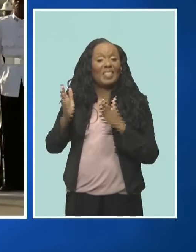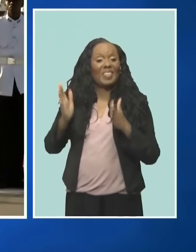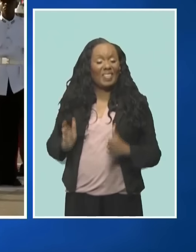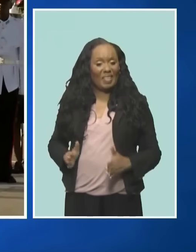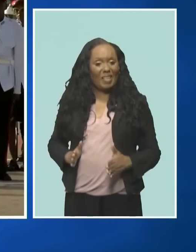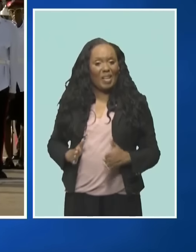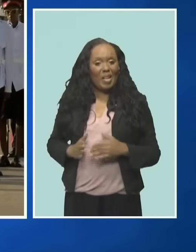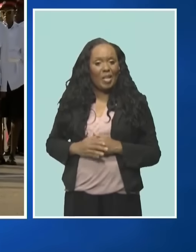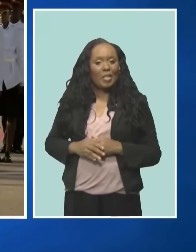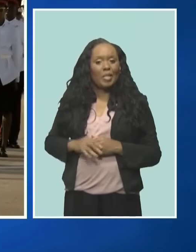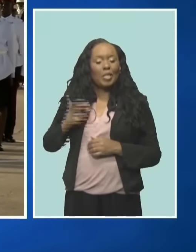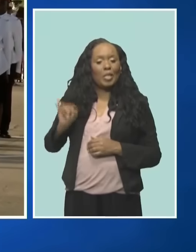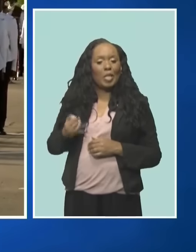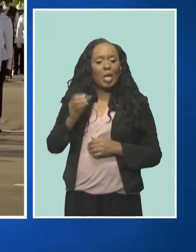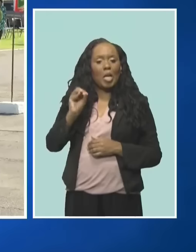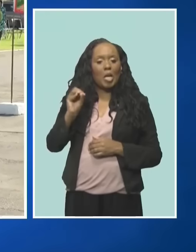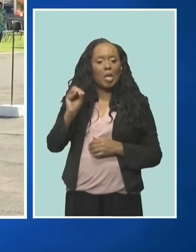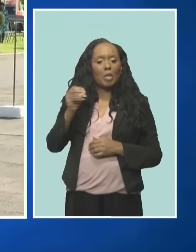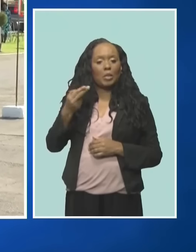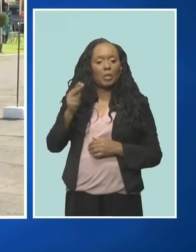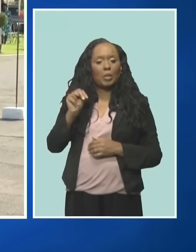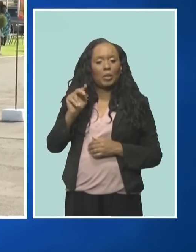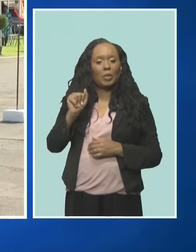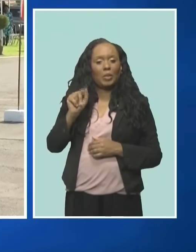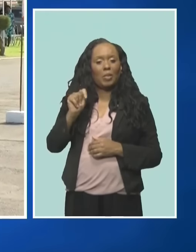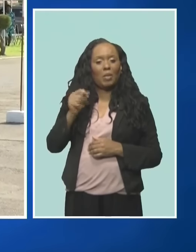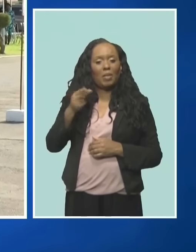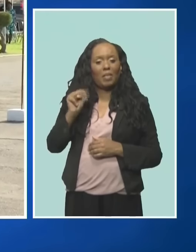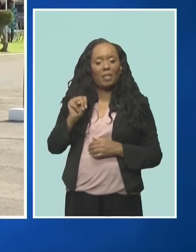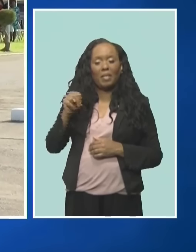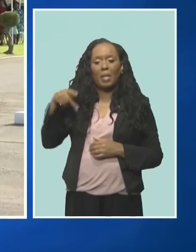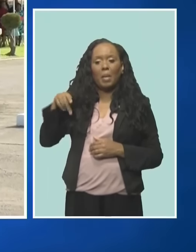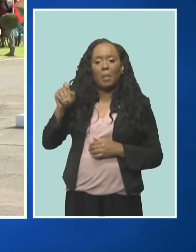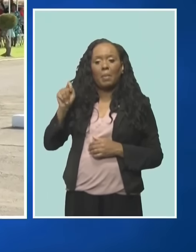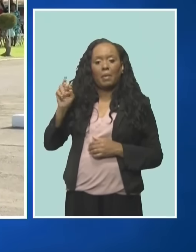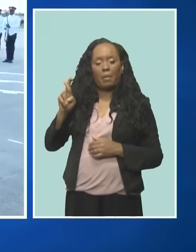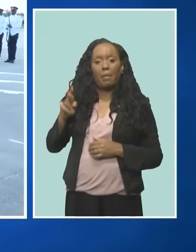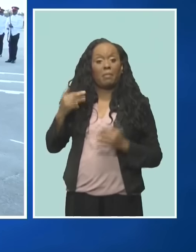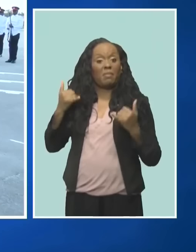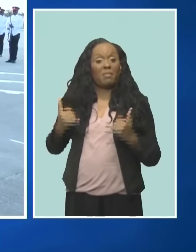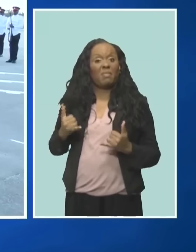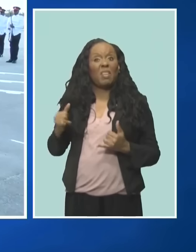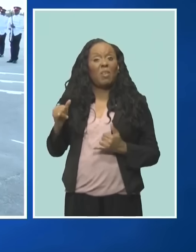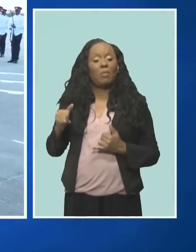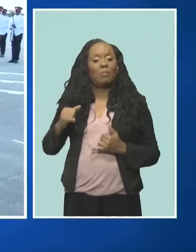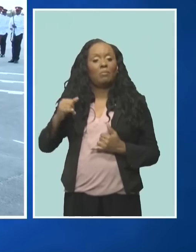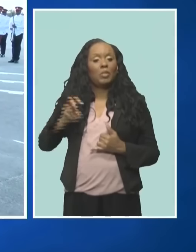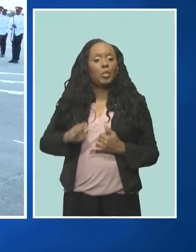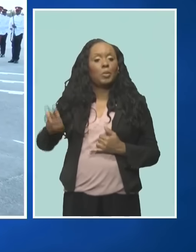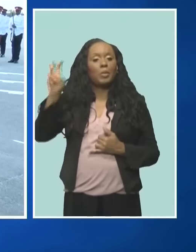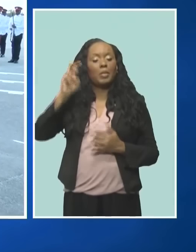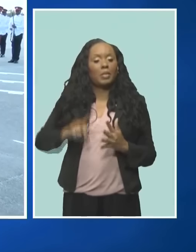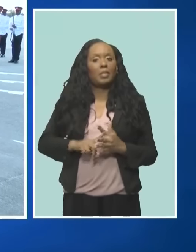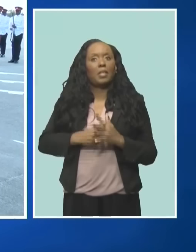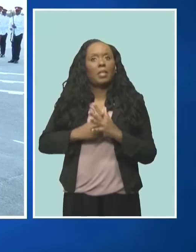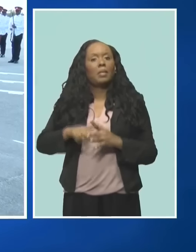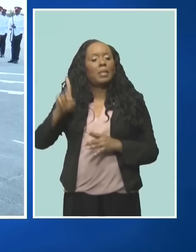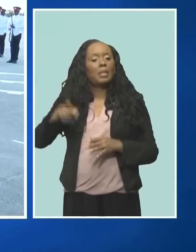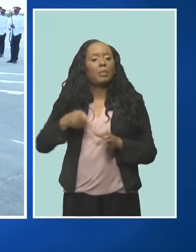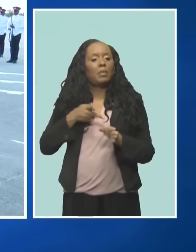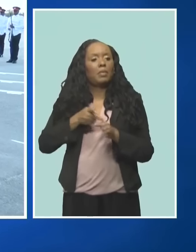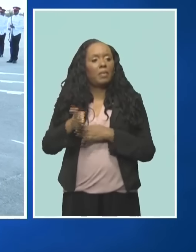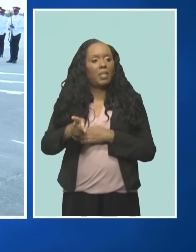Peter. The new officers were told their journey has now begun. Police Commissioner Richard Boyce has encouraged them to be professional at